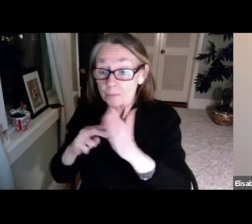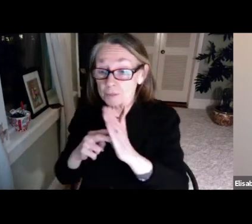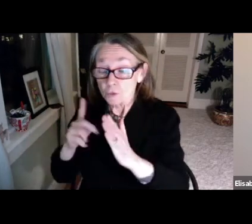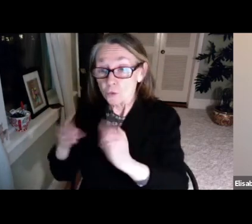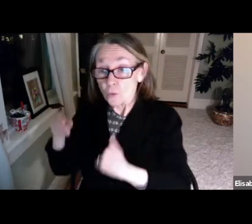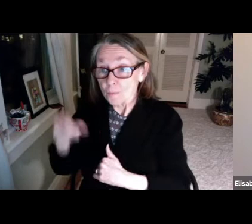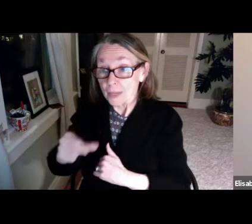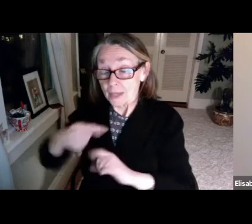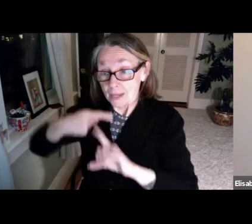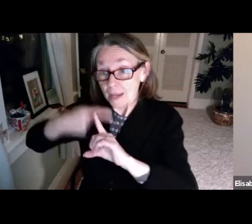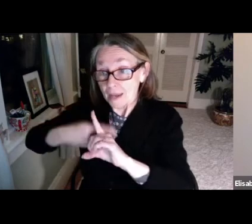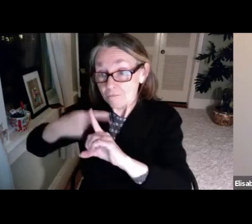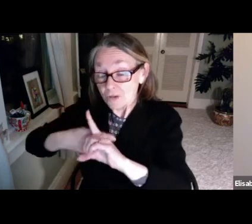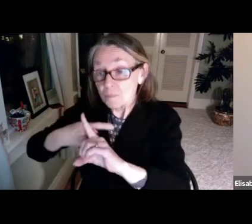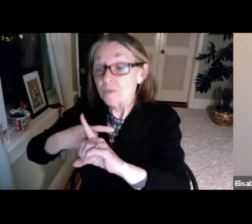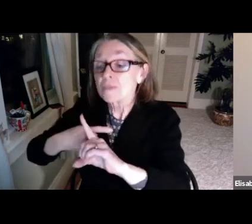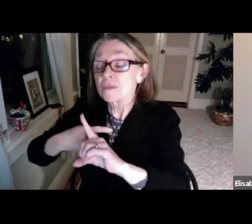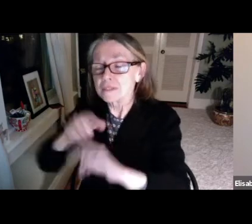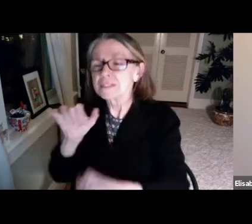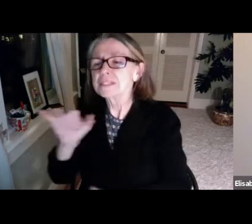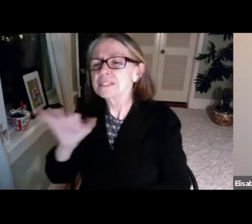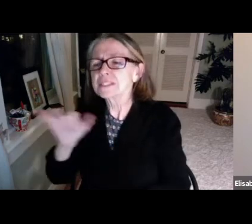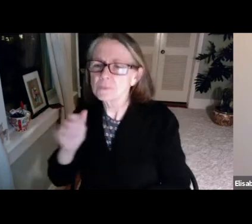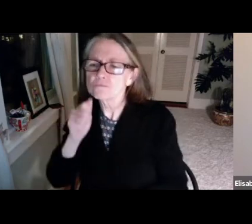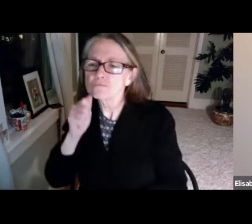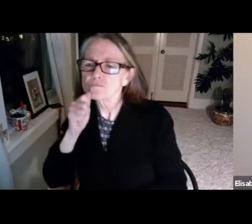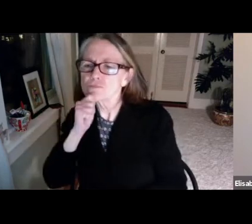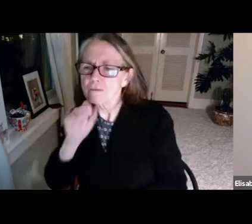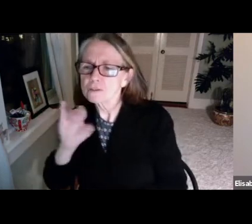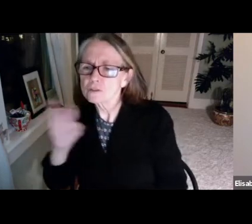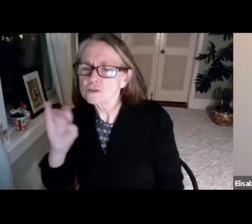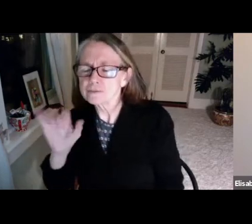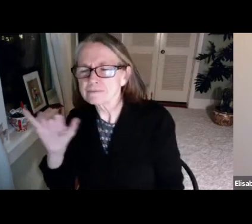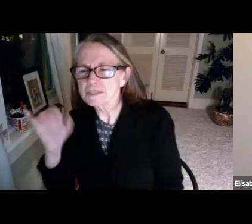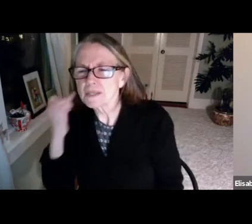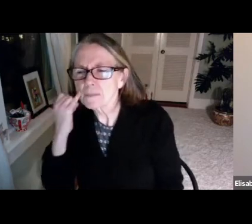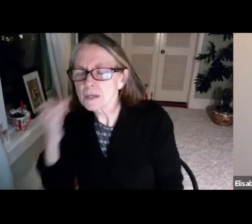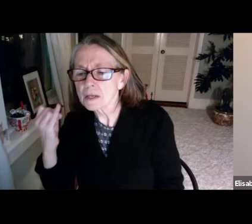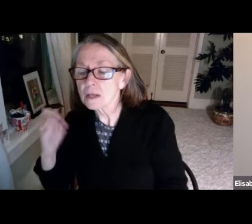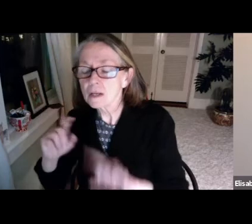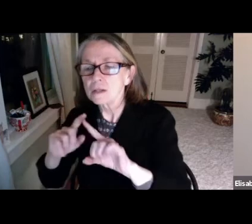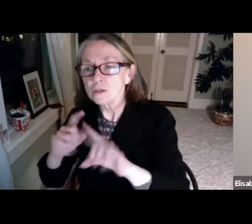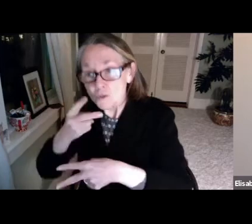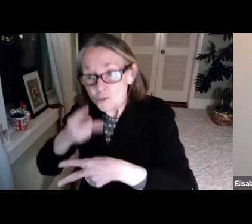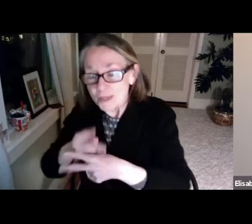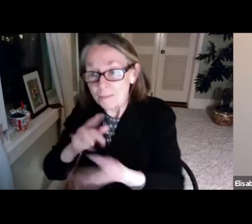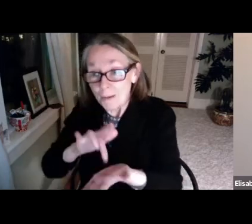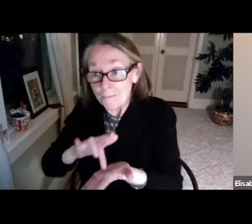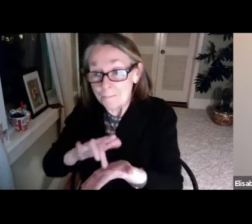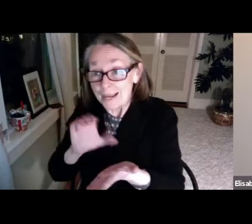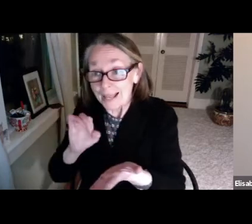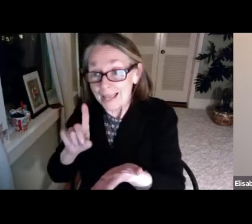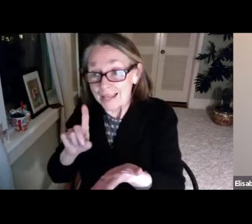a monthly premium similar to what you would do with private insurance, but it's to keep your Medicaid instead of